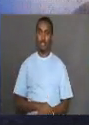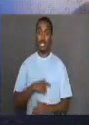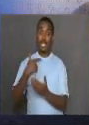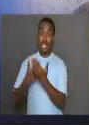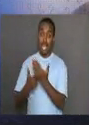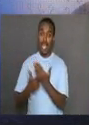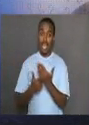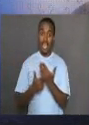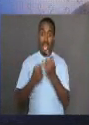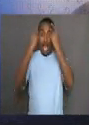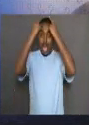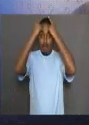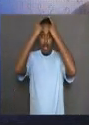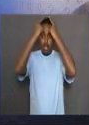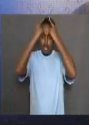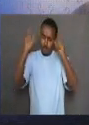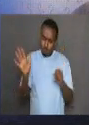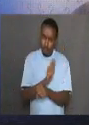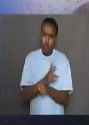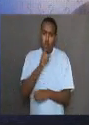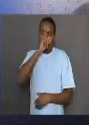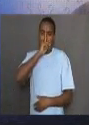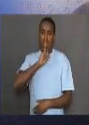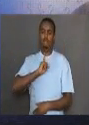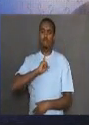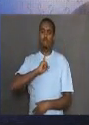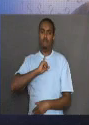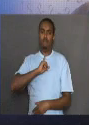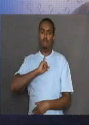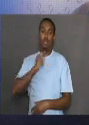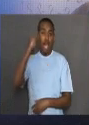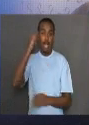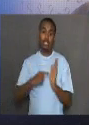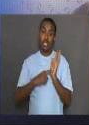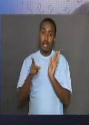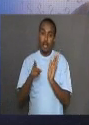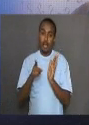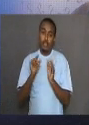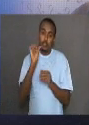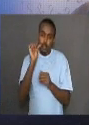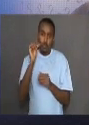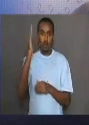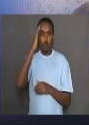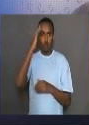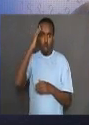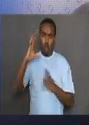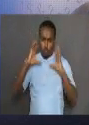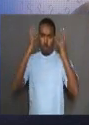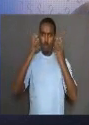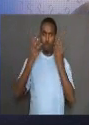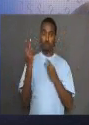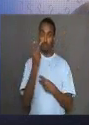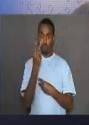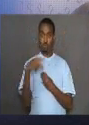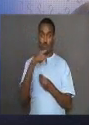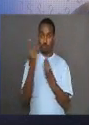Here, the ibex are completely silent, suggesting there is little to no aggression between the